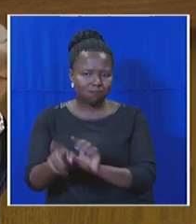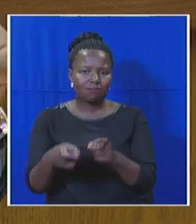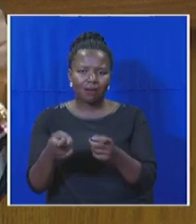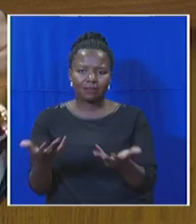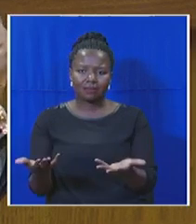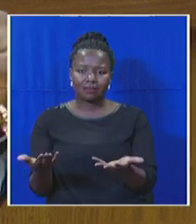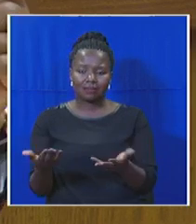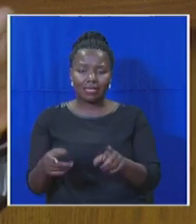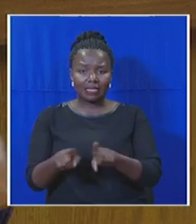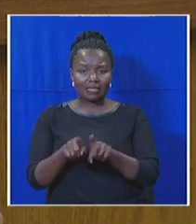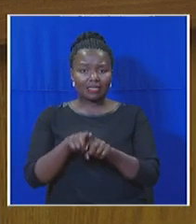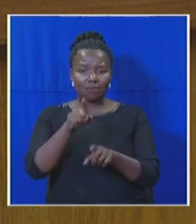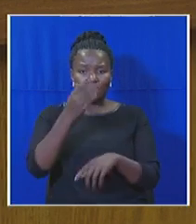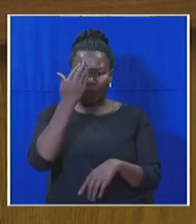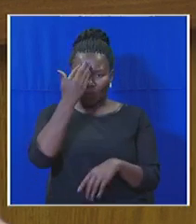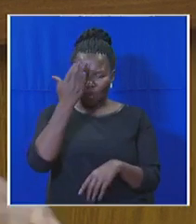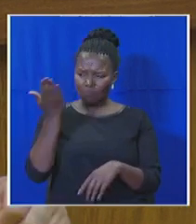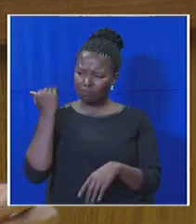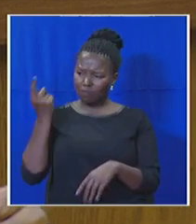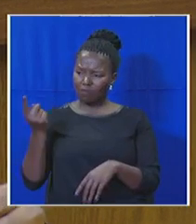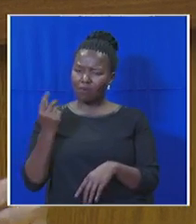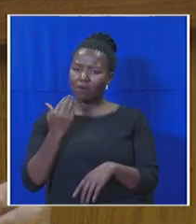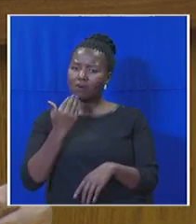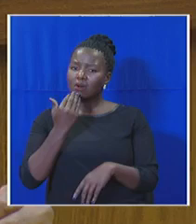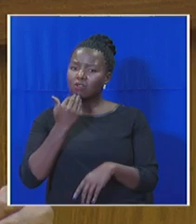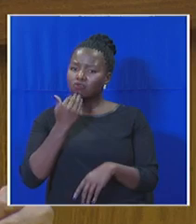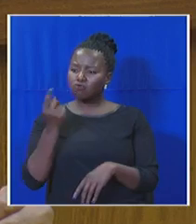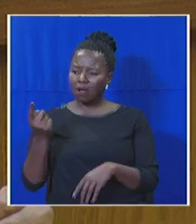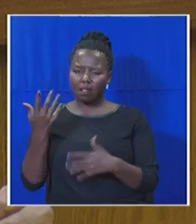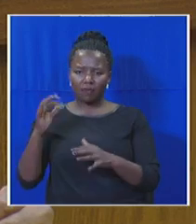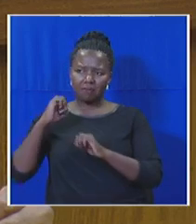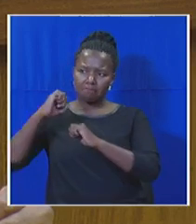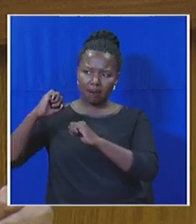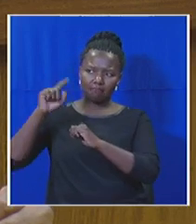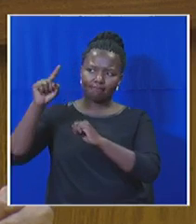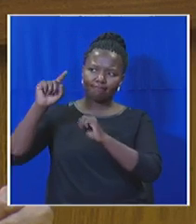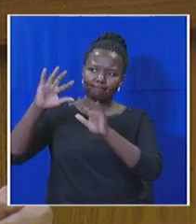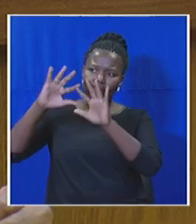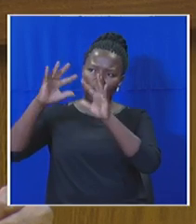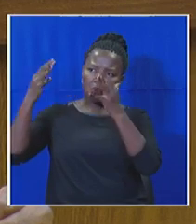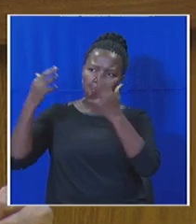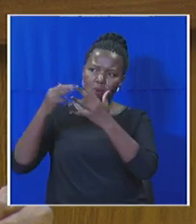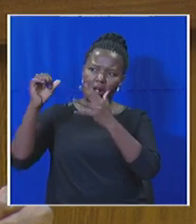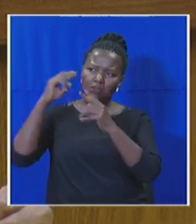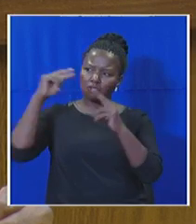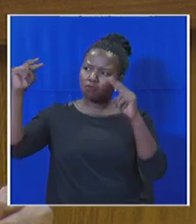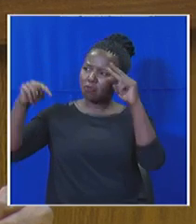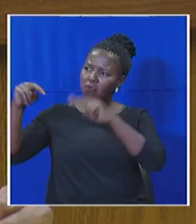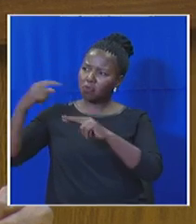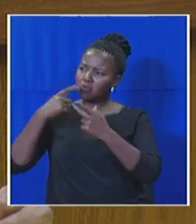you know, Israel has done that in defiance of the global view by all countries to say it must not do